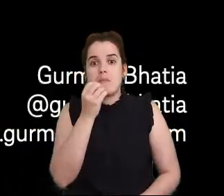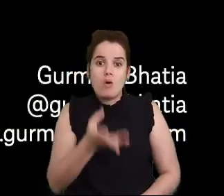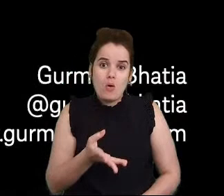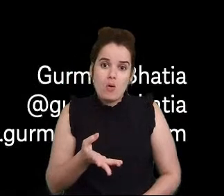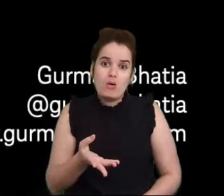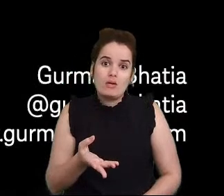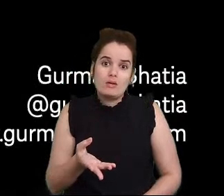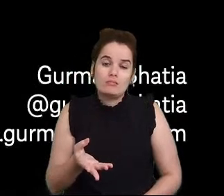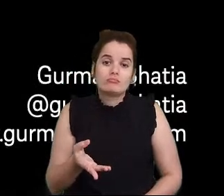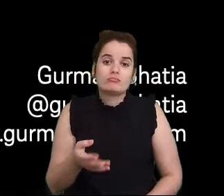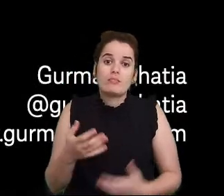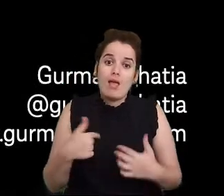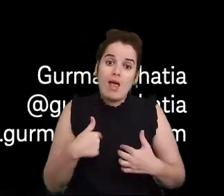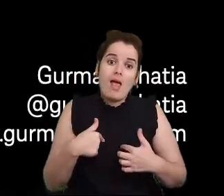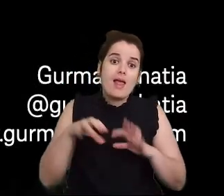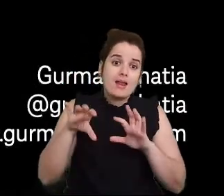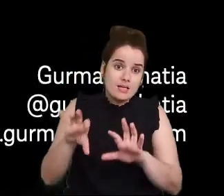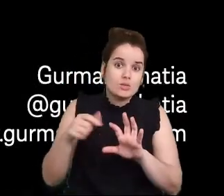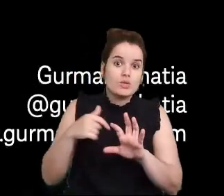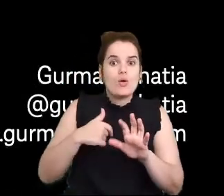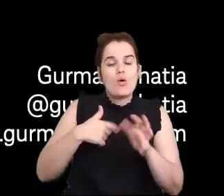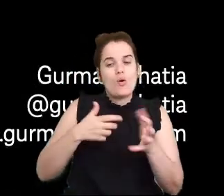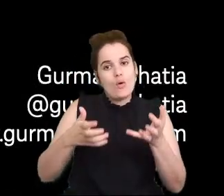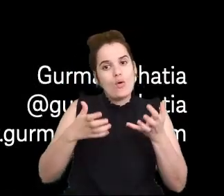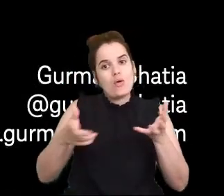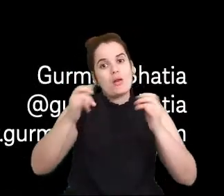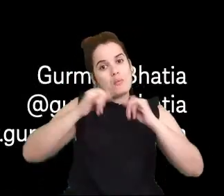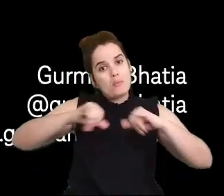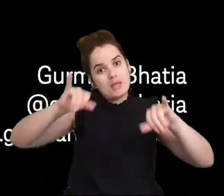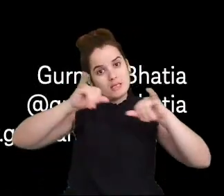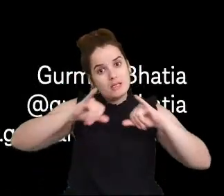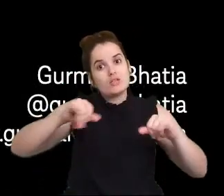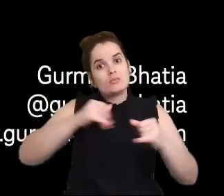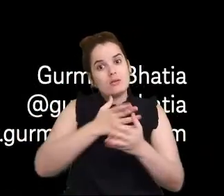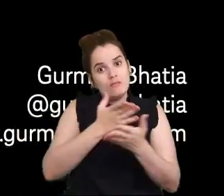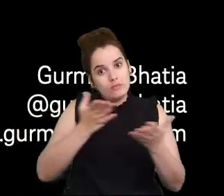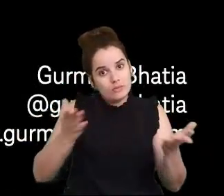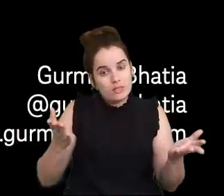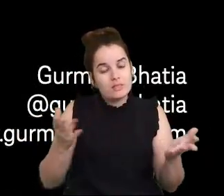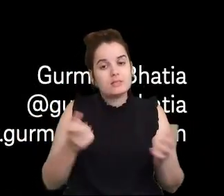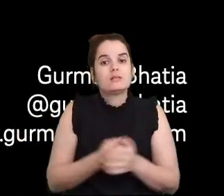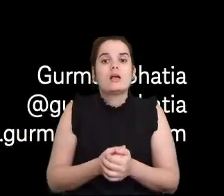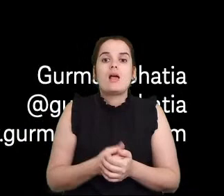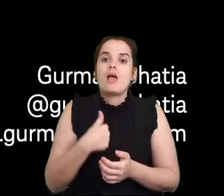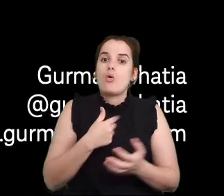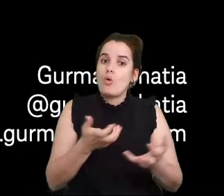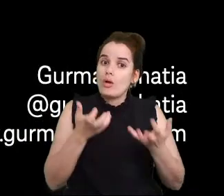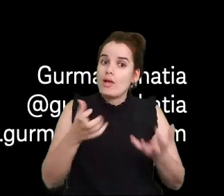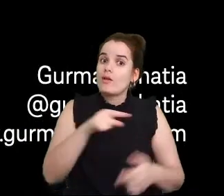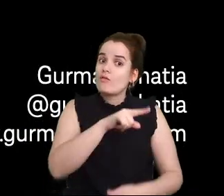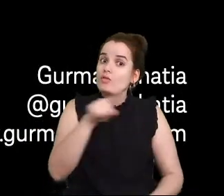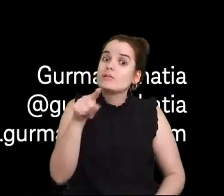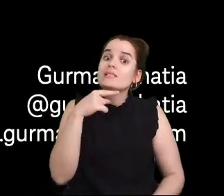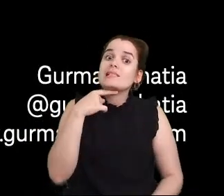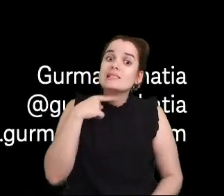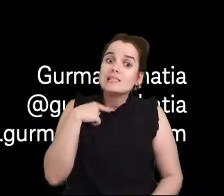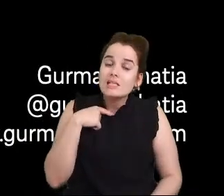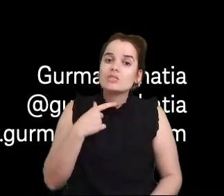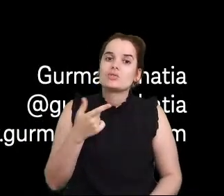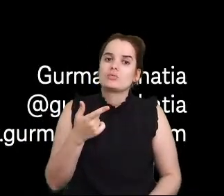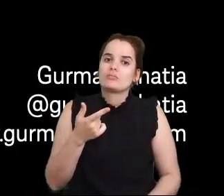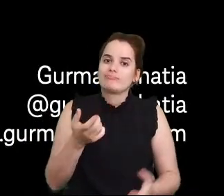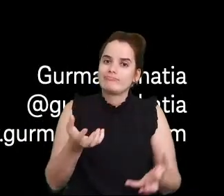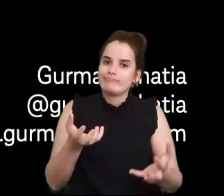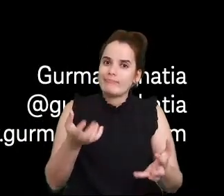with. I want to leave you with the desire to ask better questions. I want you to leave with the desire to